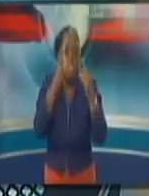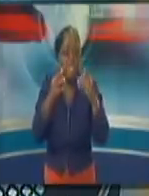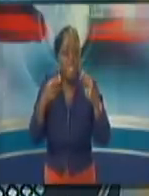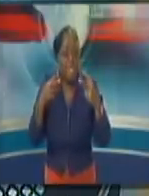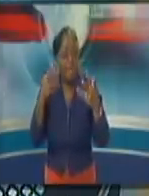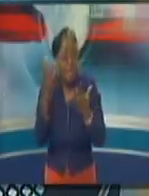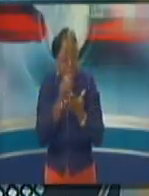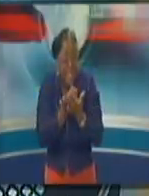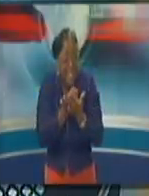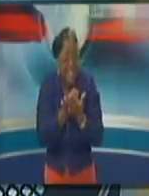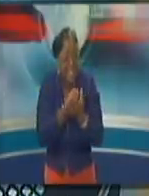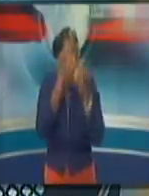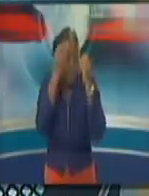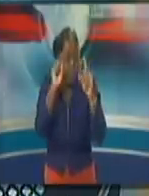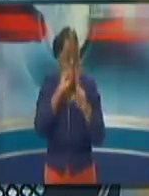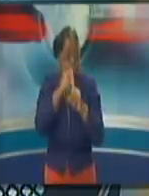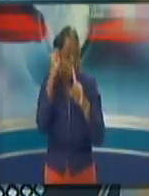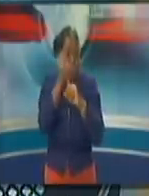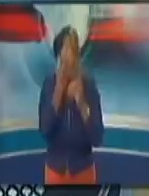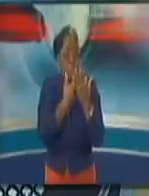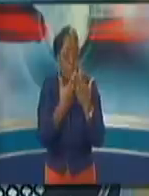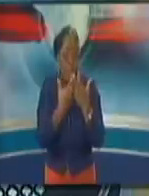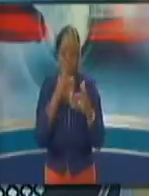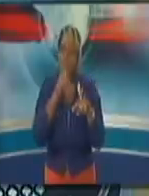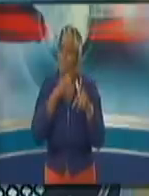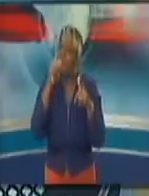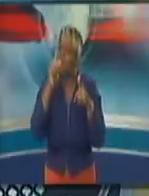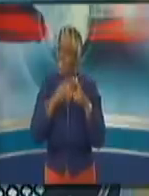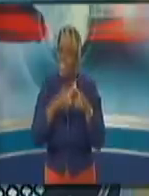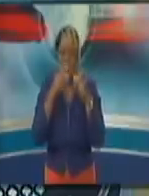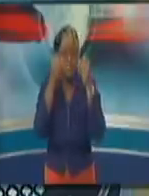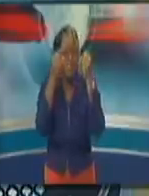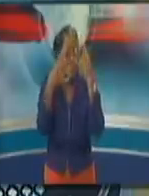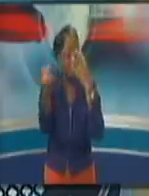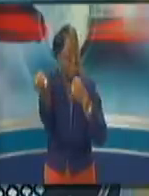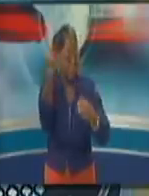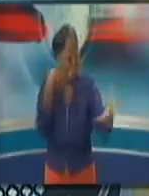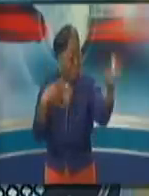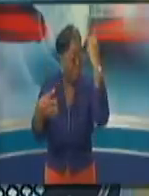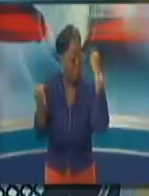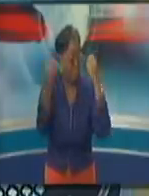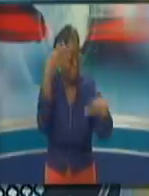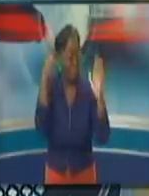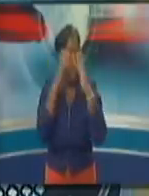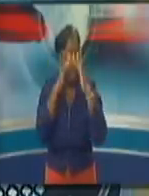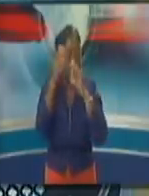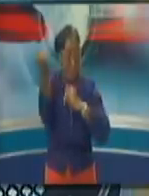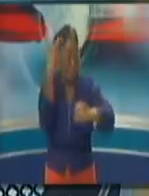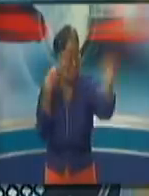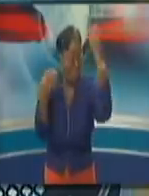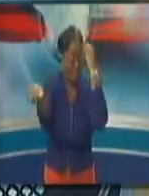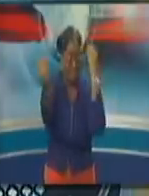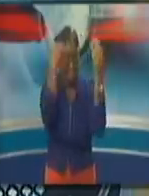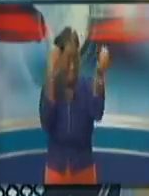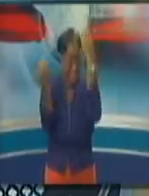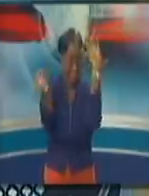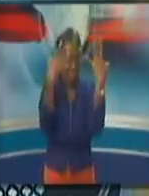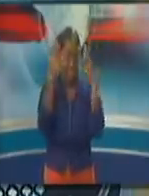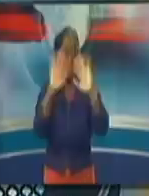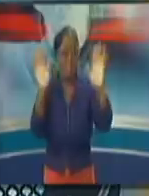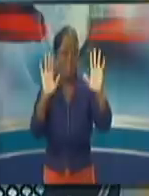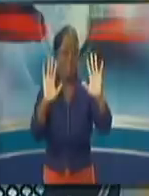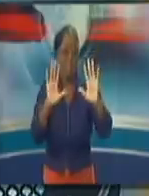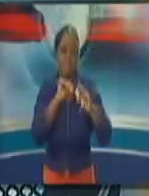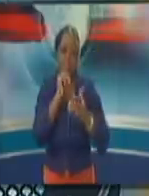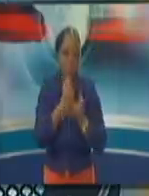of information is social media, you will be exposed to a lot of things that are unproductive and unhelpful. And if